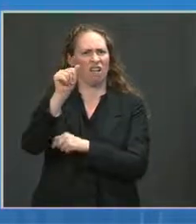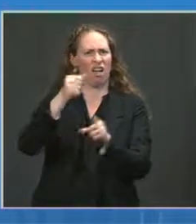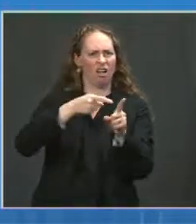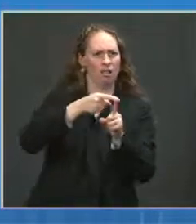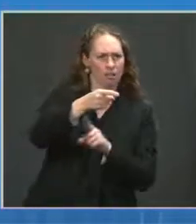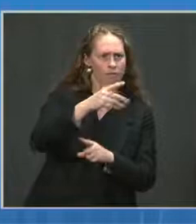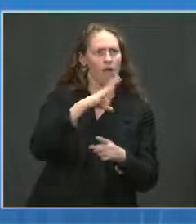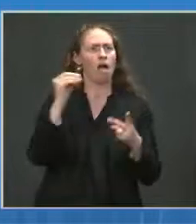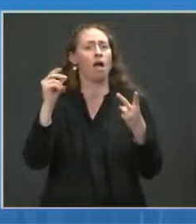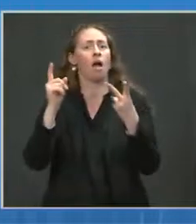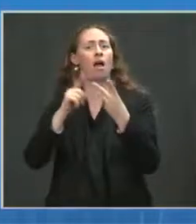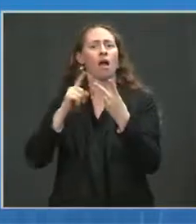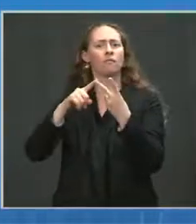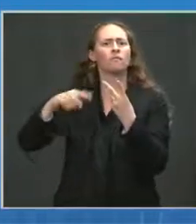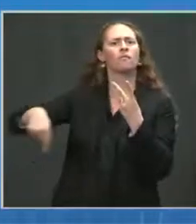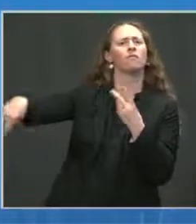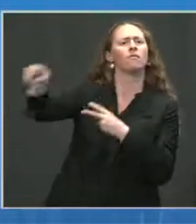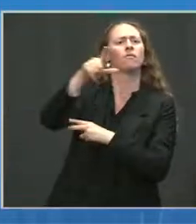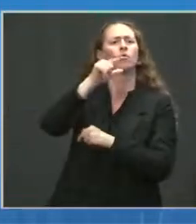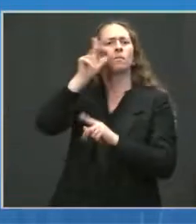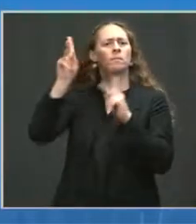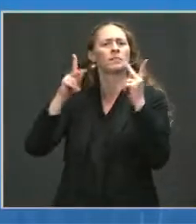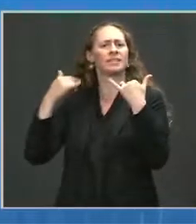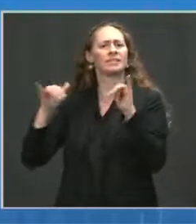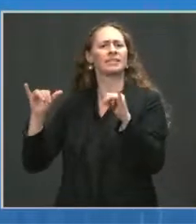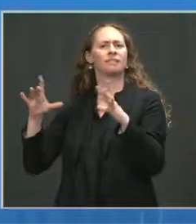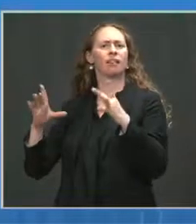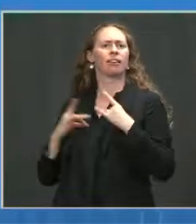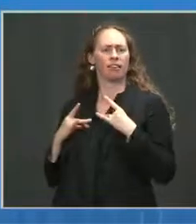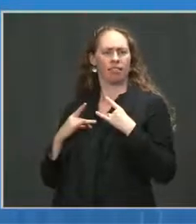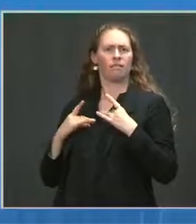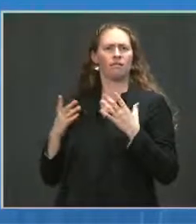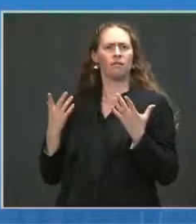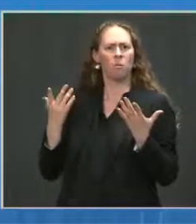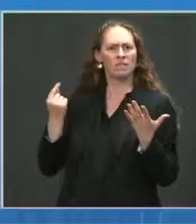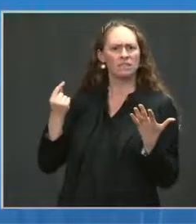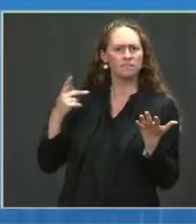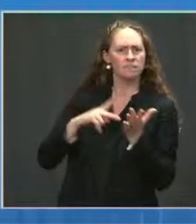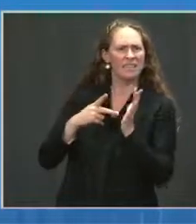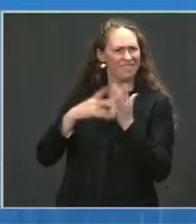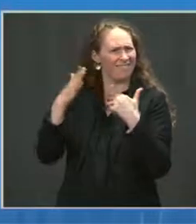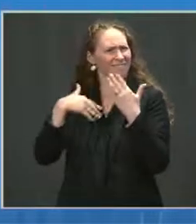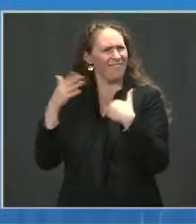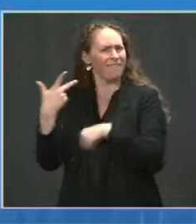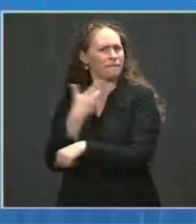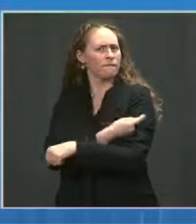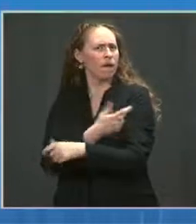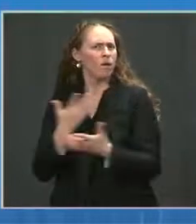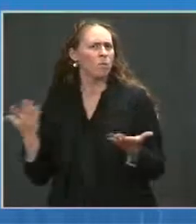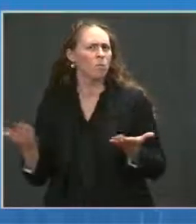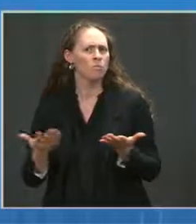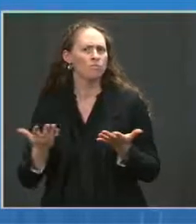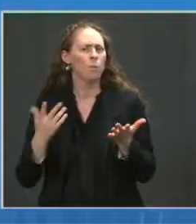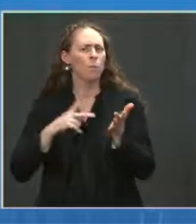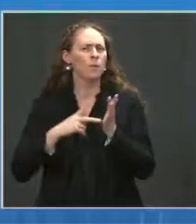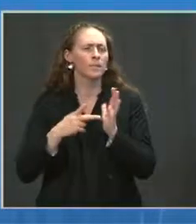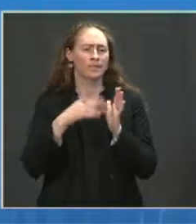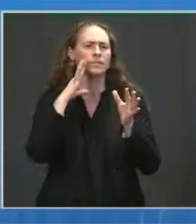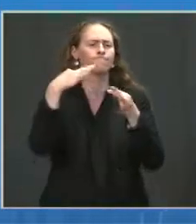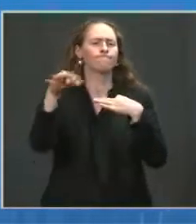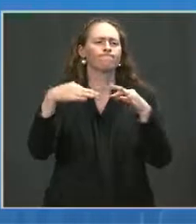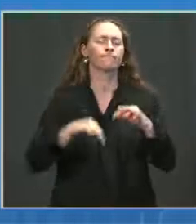infections, what they mean, and let's discuss them a bit. Next slide. Let's look at the real world